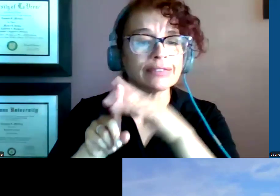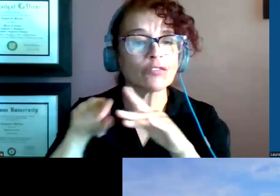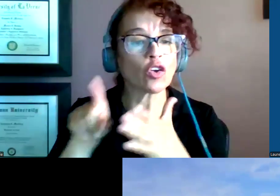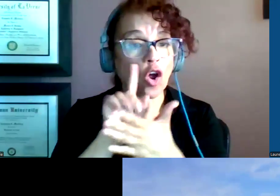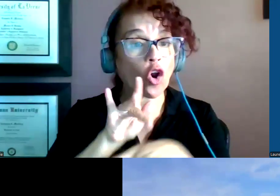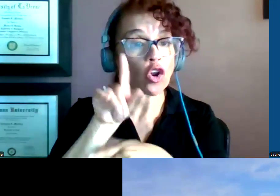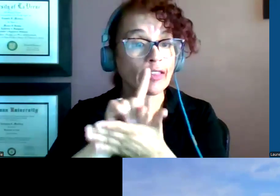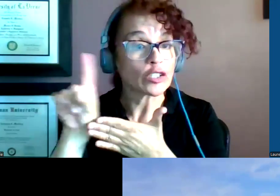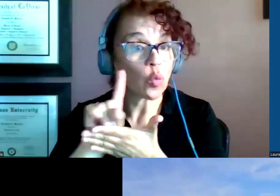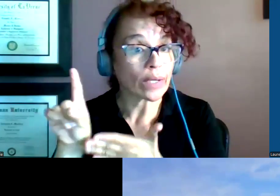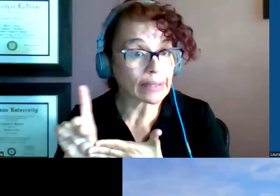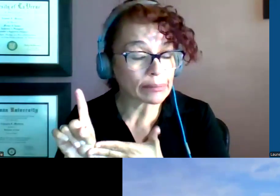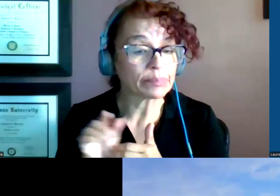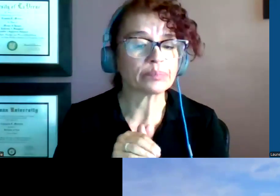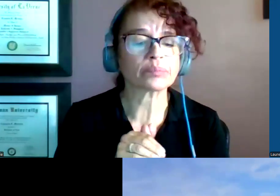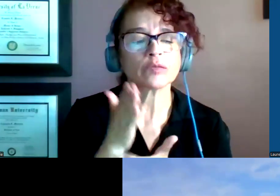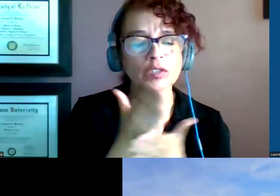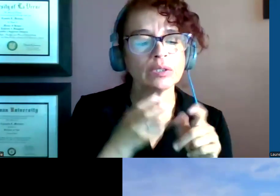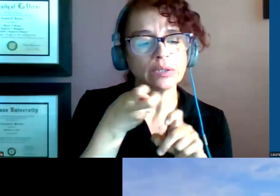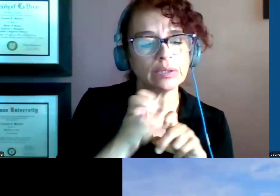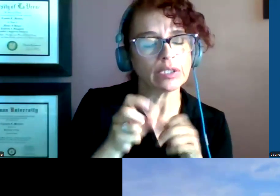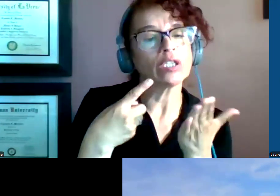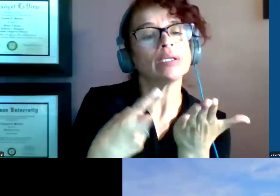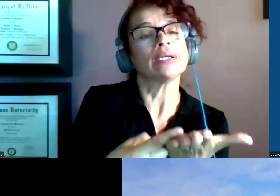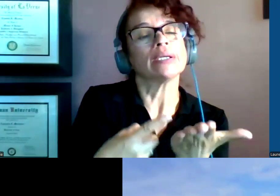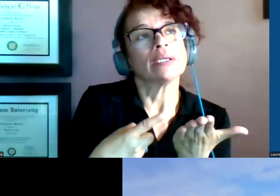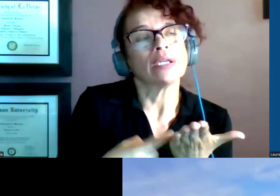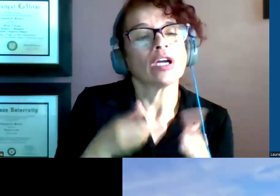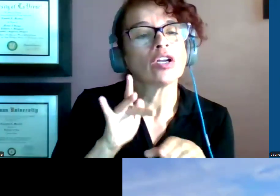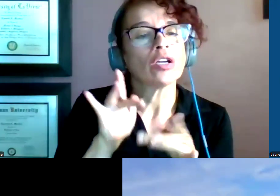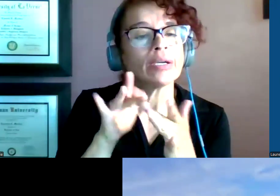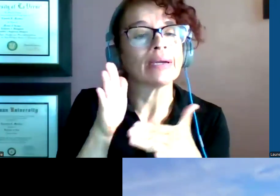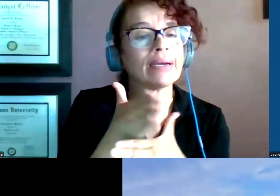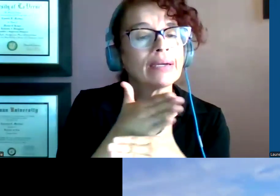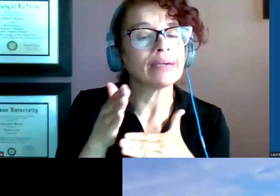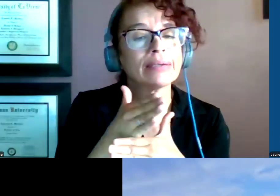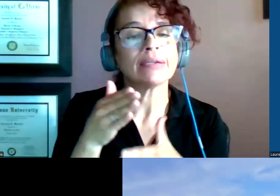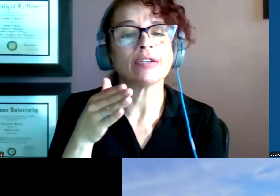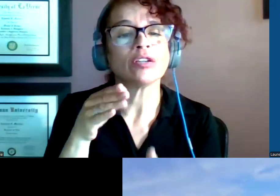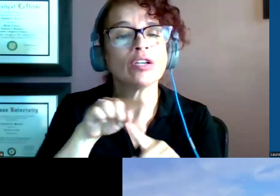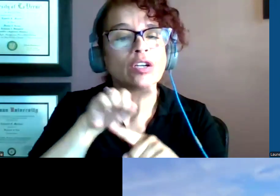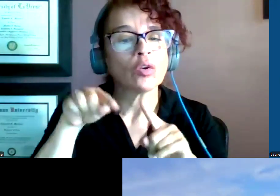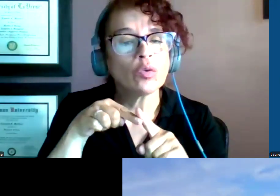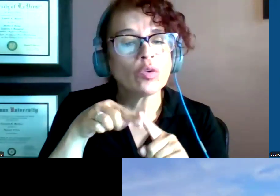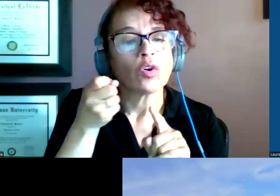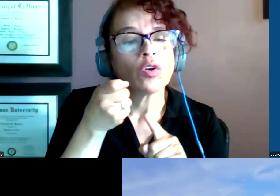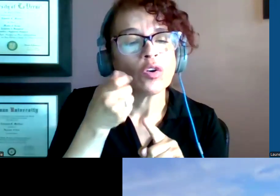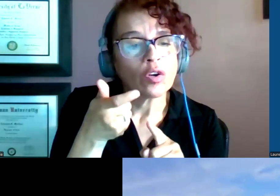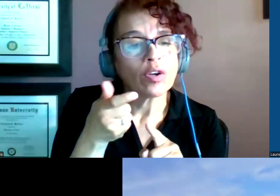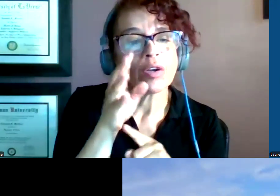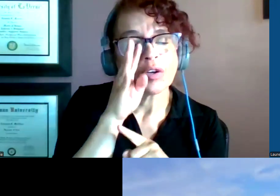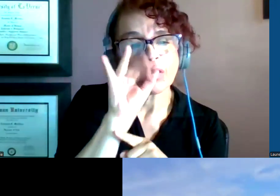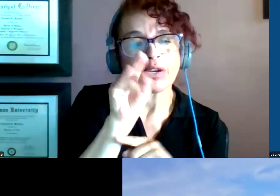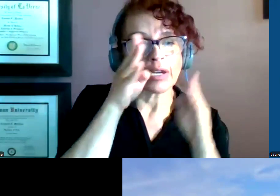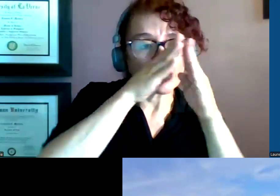week. Some of the issues I'm going to discuss were also touched on earlier by Sherry and Hagar, but we're going to dive a little deeper into the